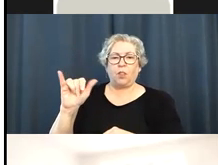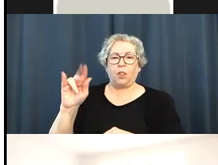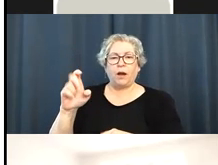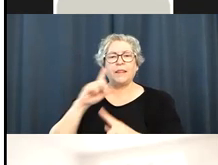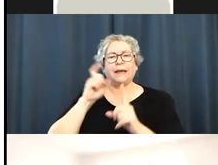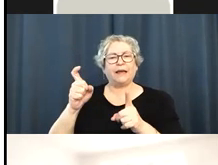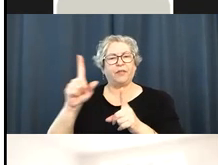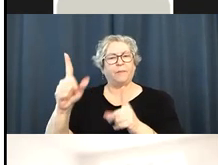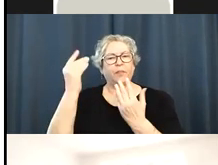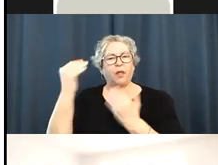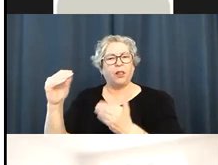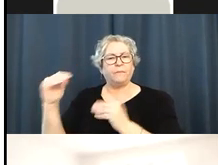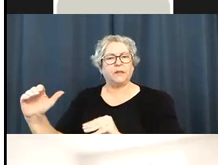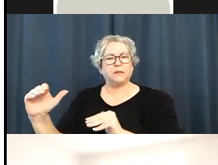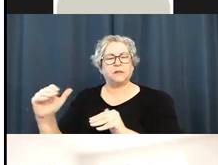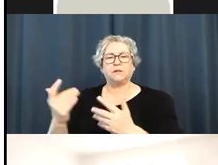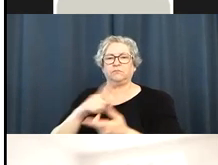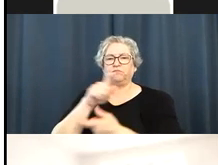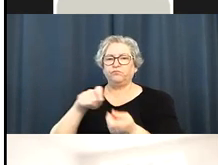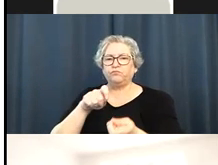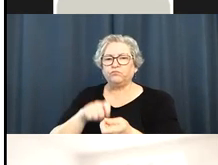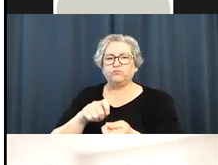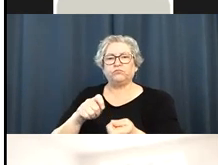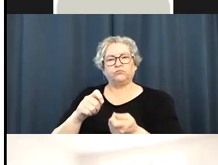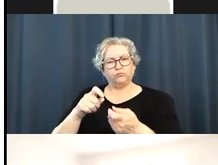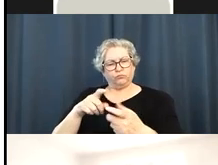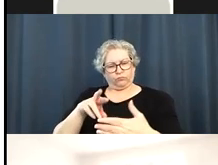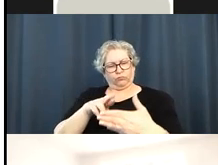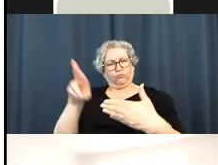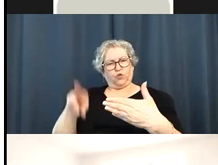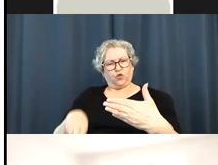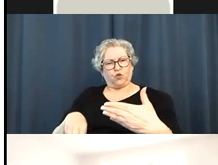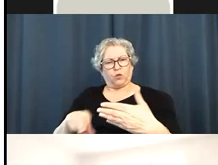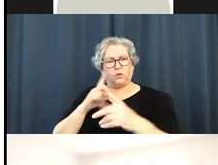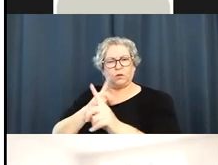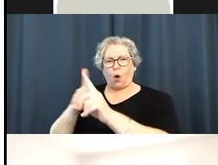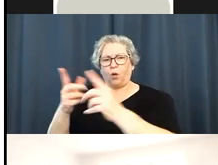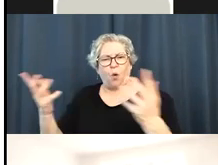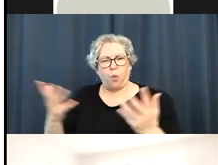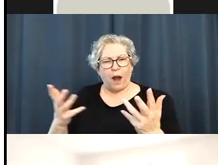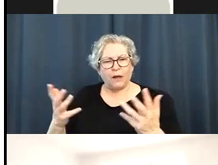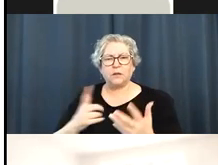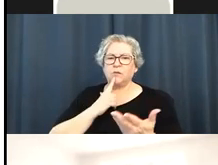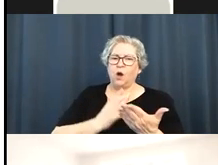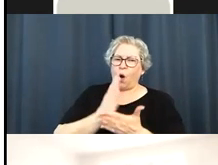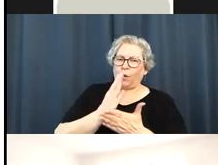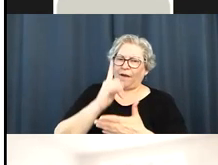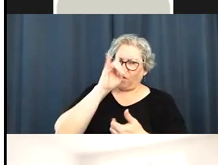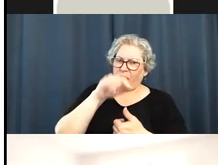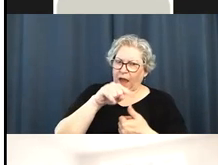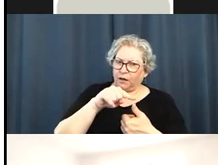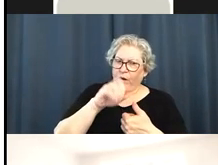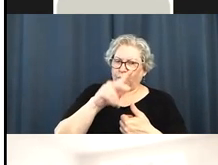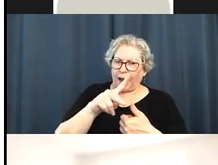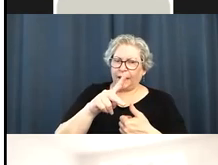right? Give details and the desired outcomes of what you're trying to do. It's okay to do that. Hey, we